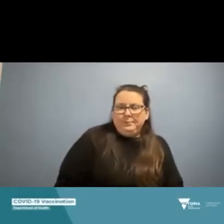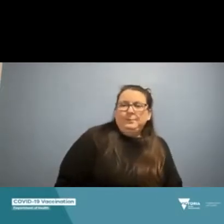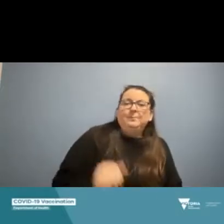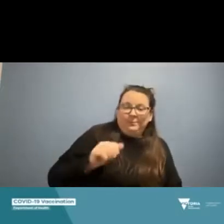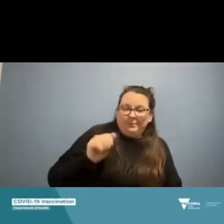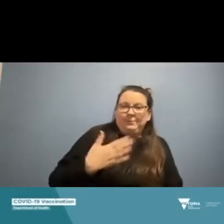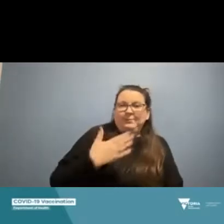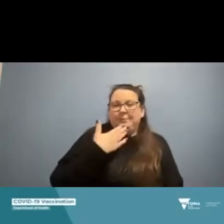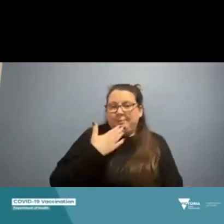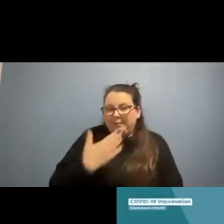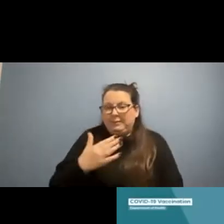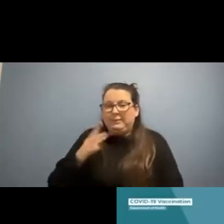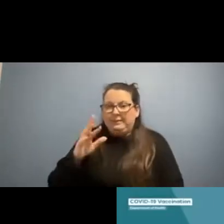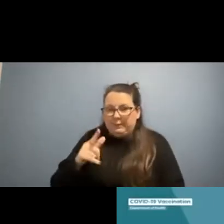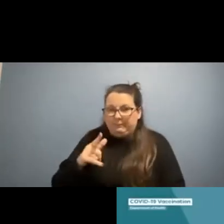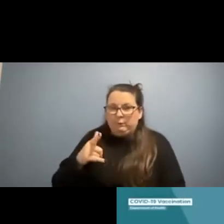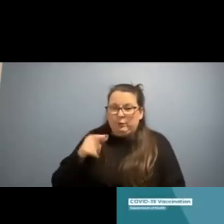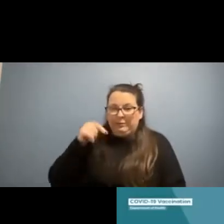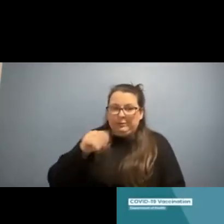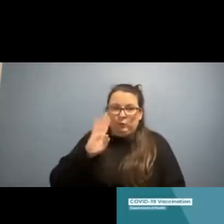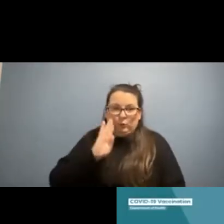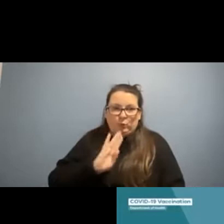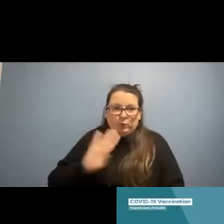all for this amazing